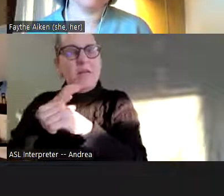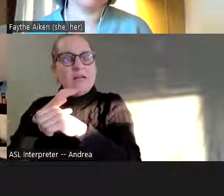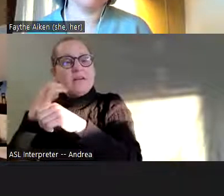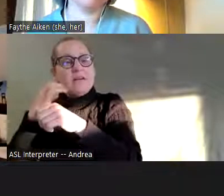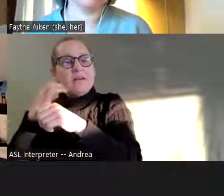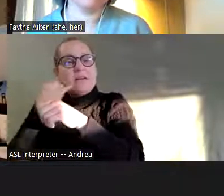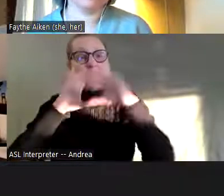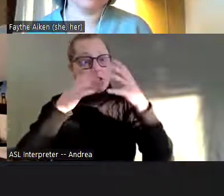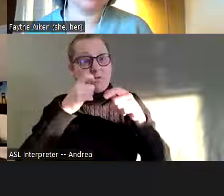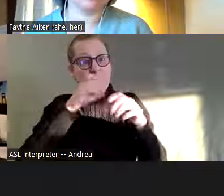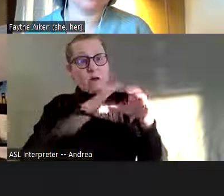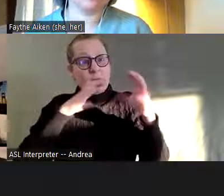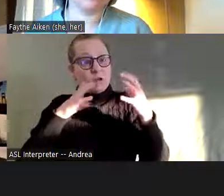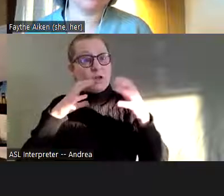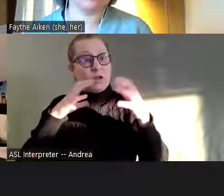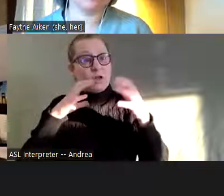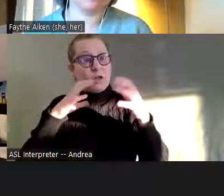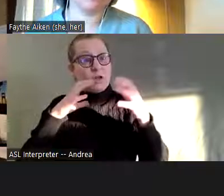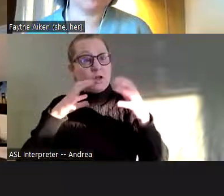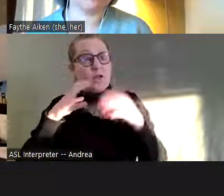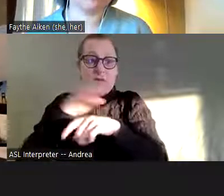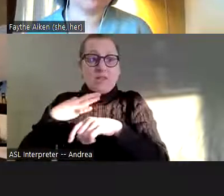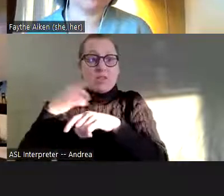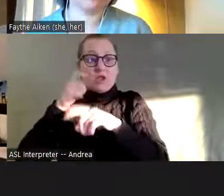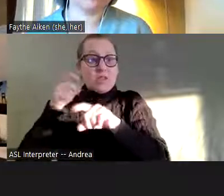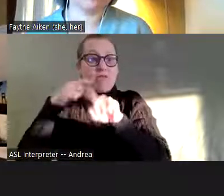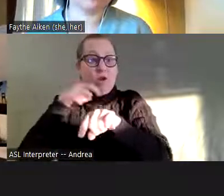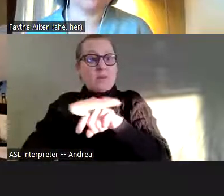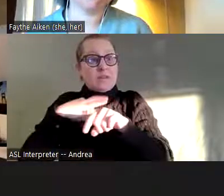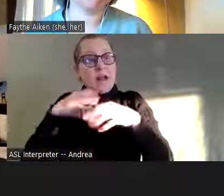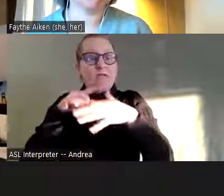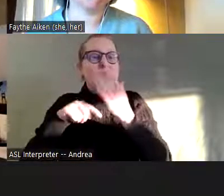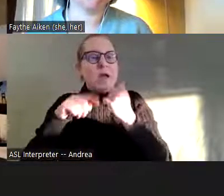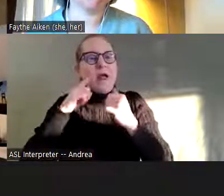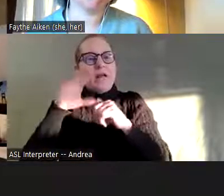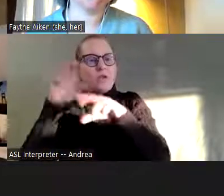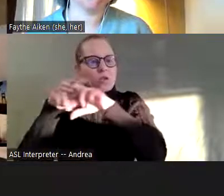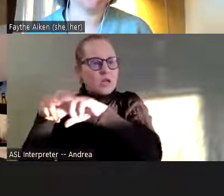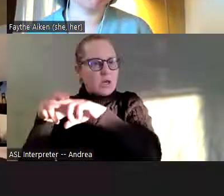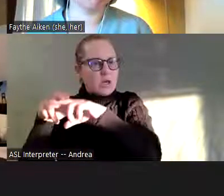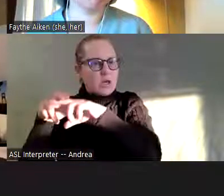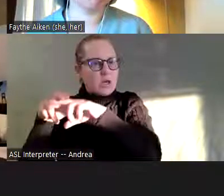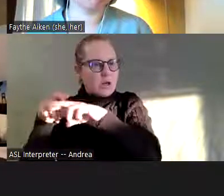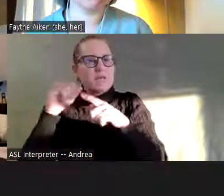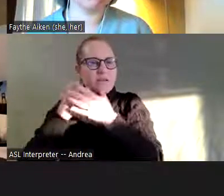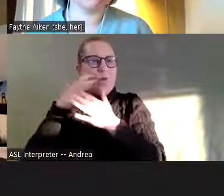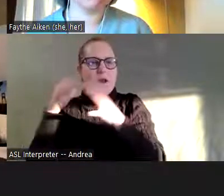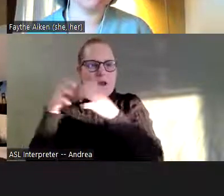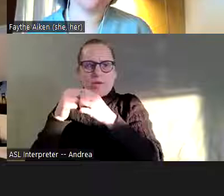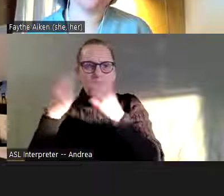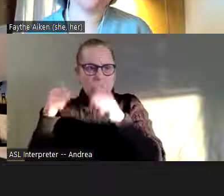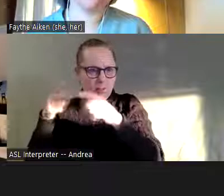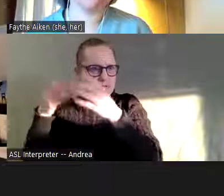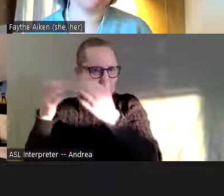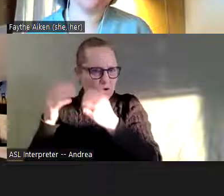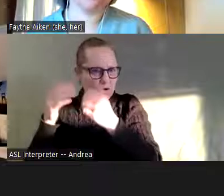staff, it should say, from the staff. And if the staff is working with the co-chairs, it could say, from the staff and the co-chairs. That's why it's a combination is in there. So it's